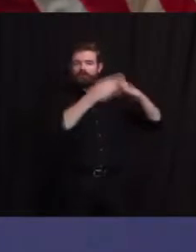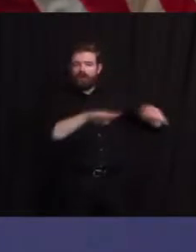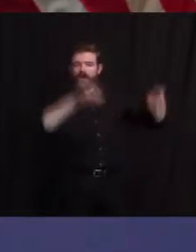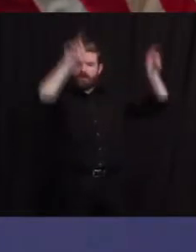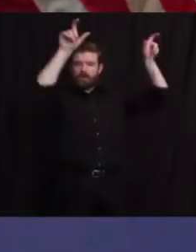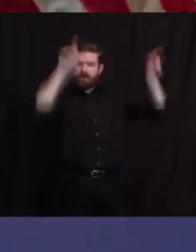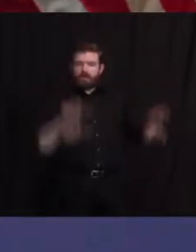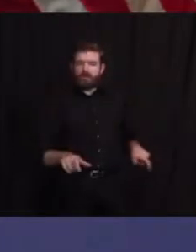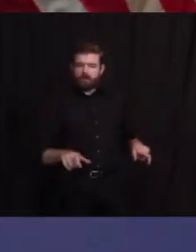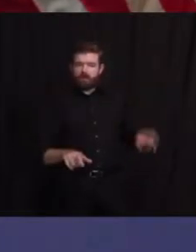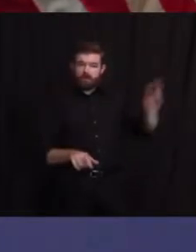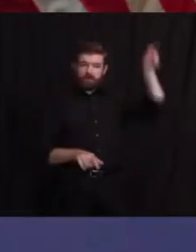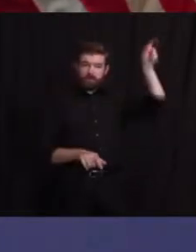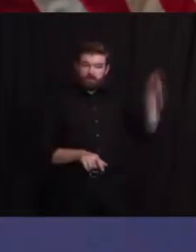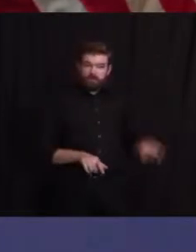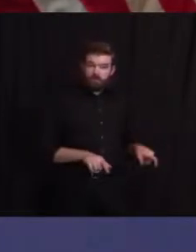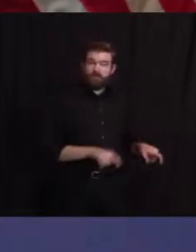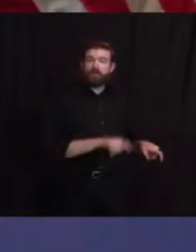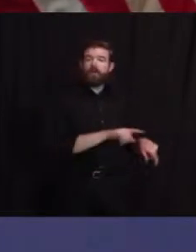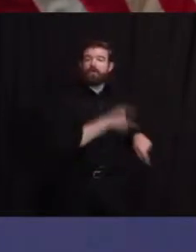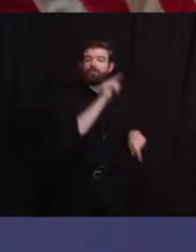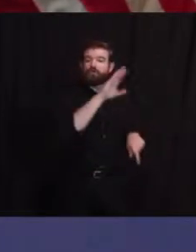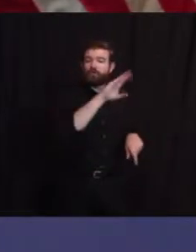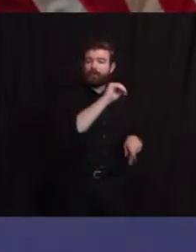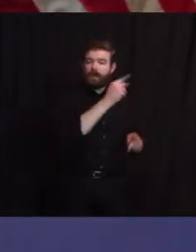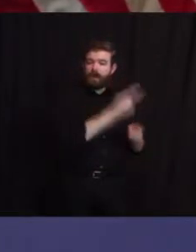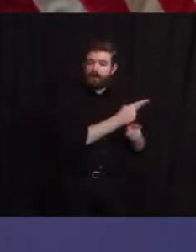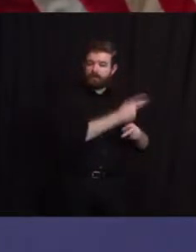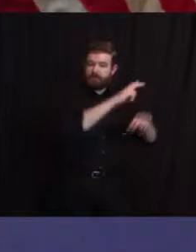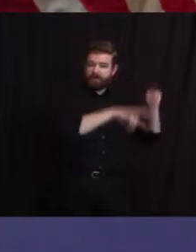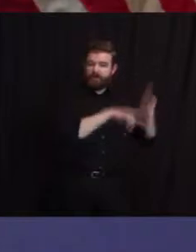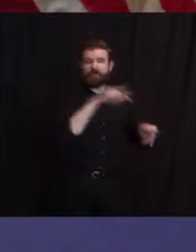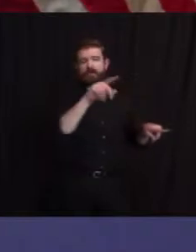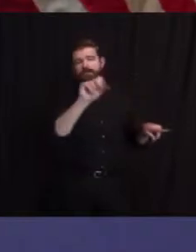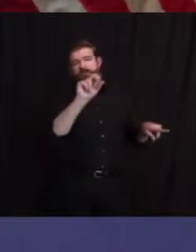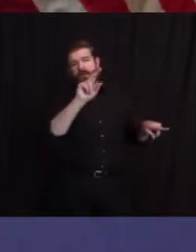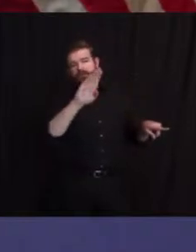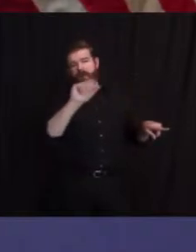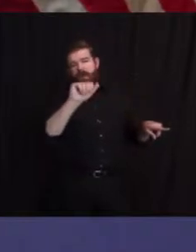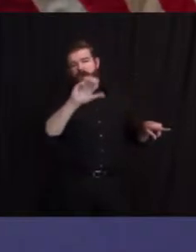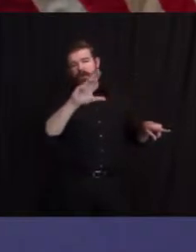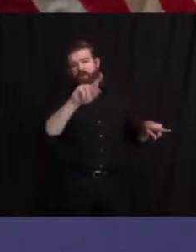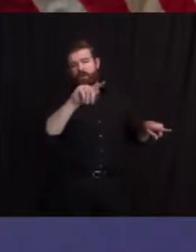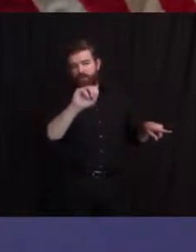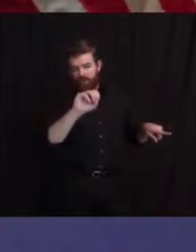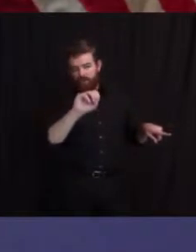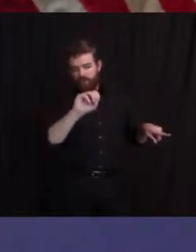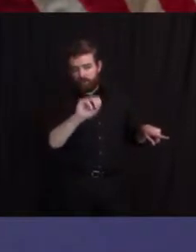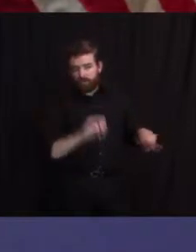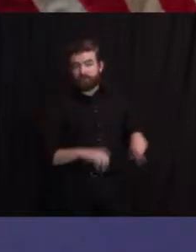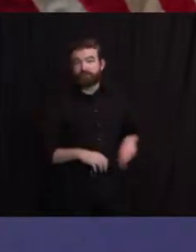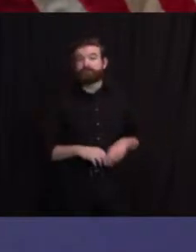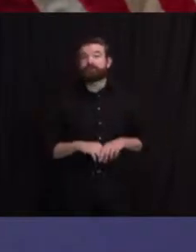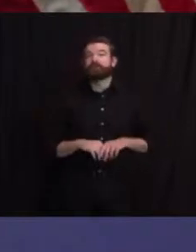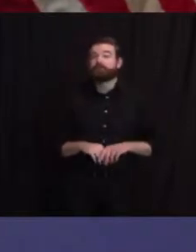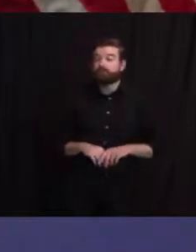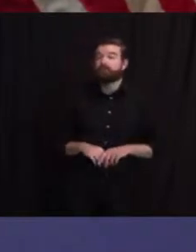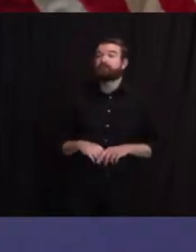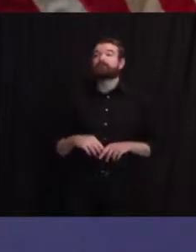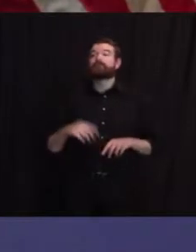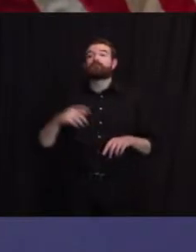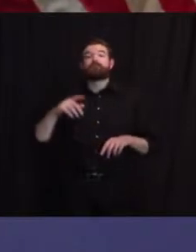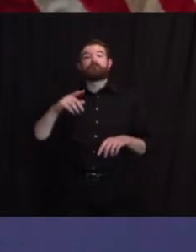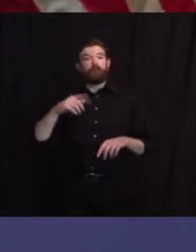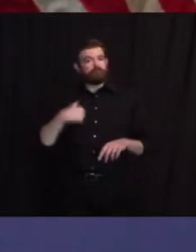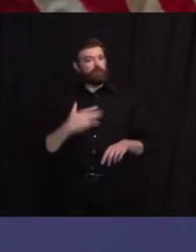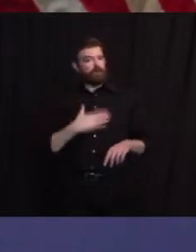care centers, and one of the questions I have about that is, are we going to be asking children to wear masks? How